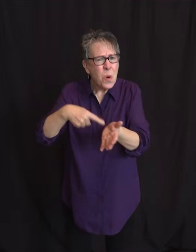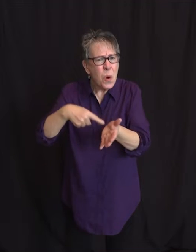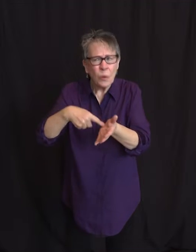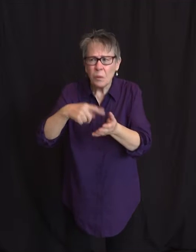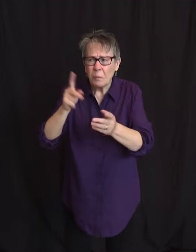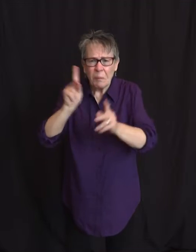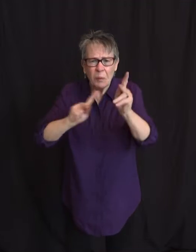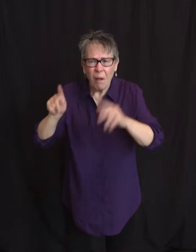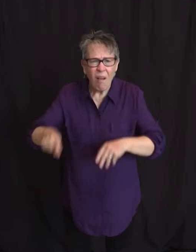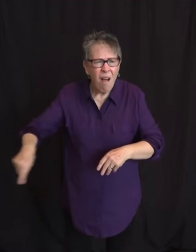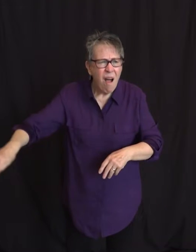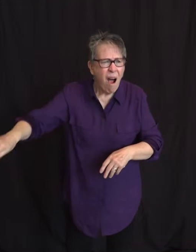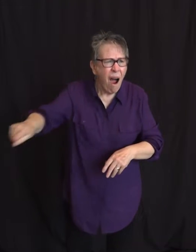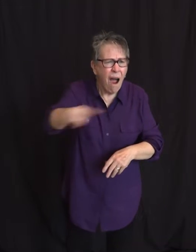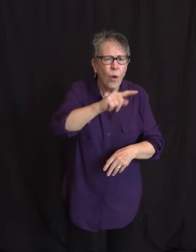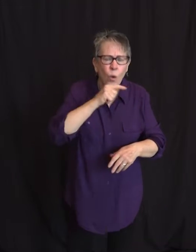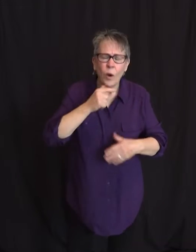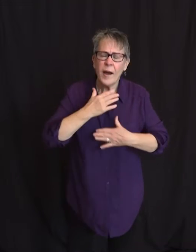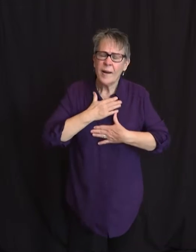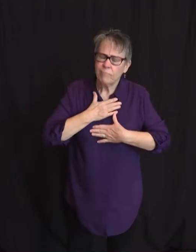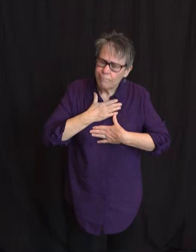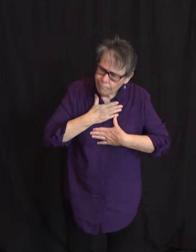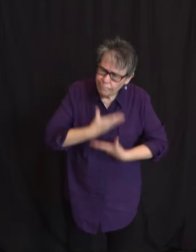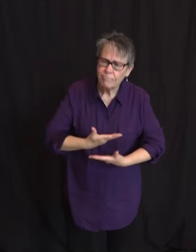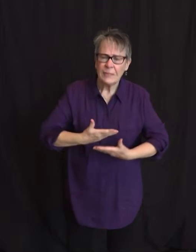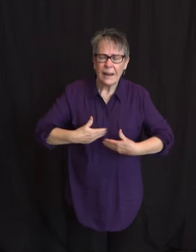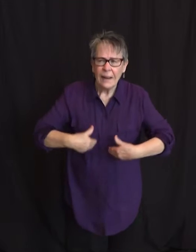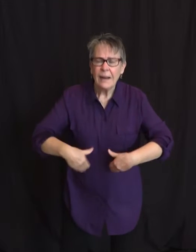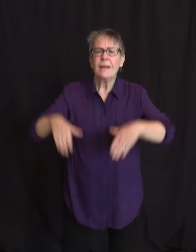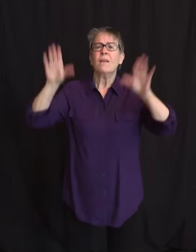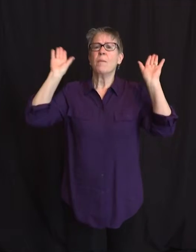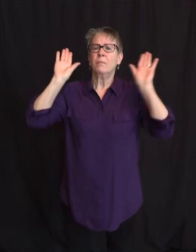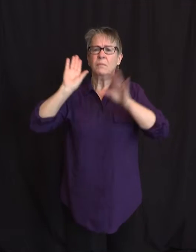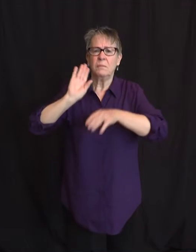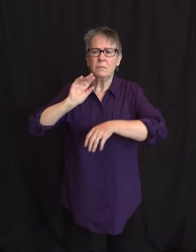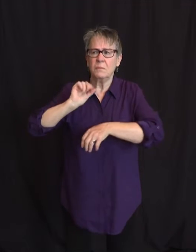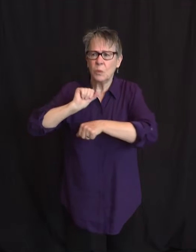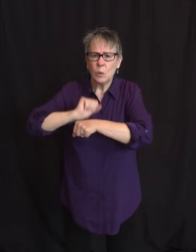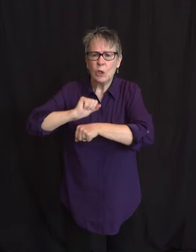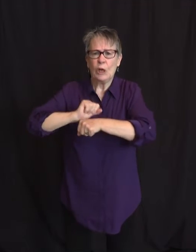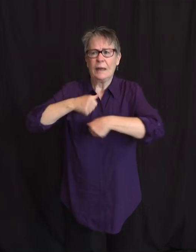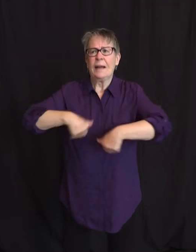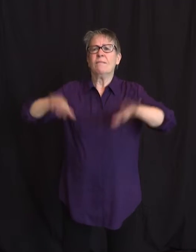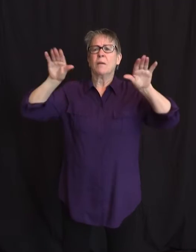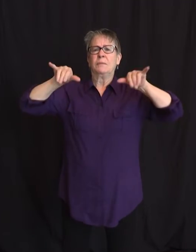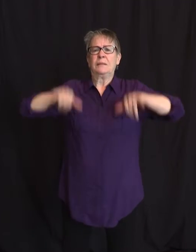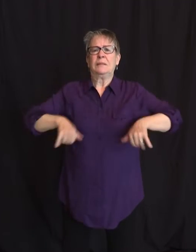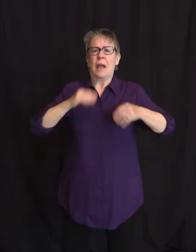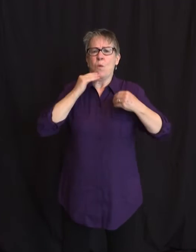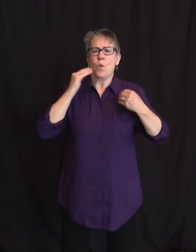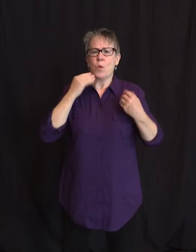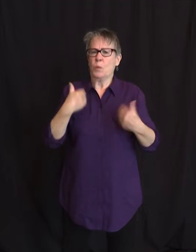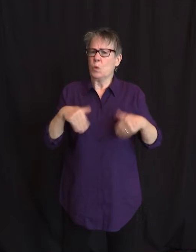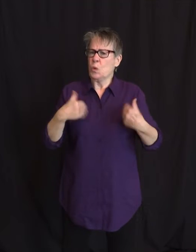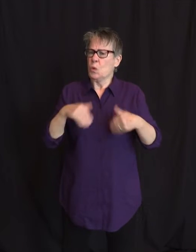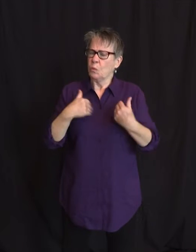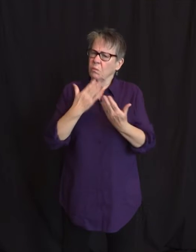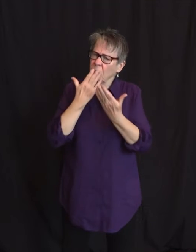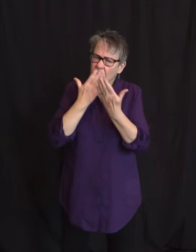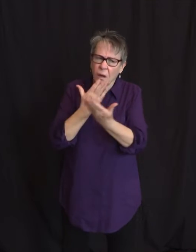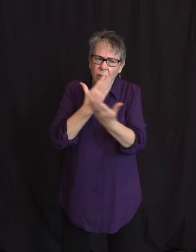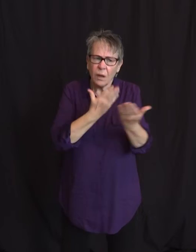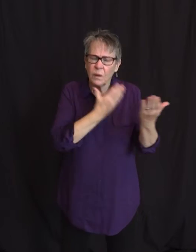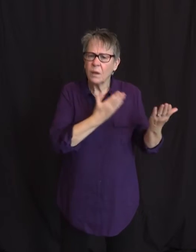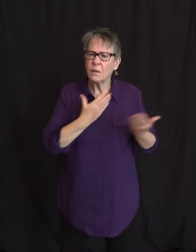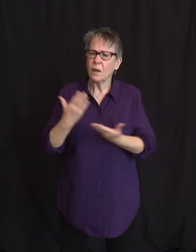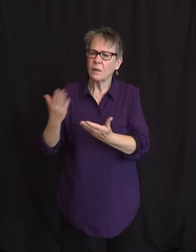community and our state and our country is healthy again. Thank you very much. Tom, thank you for your leadership. To